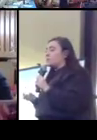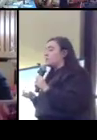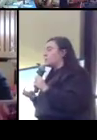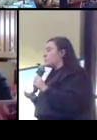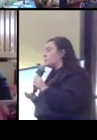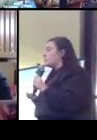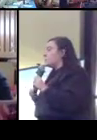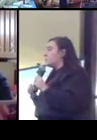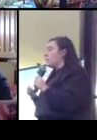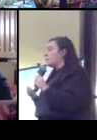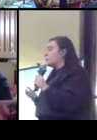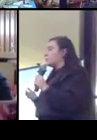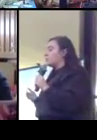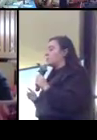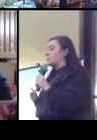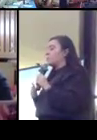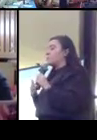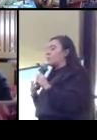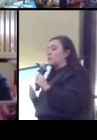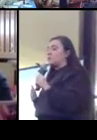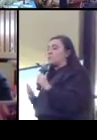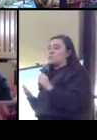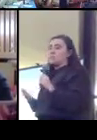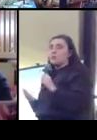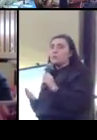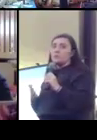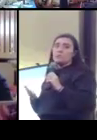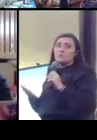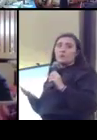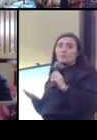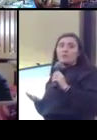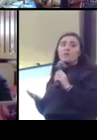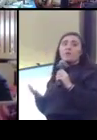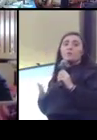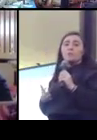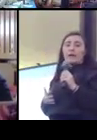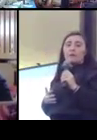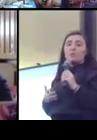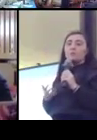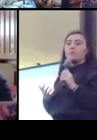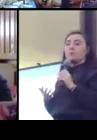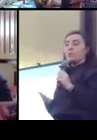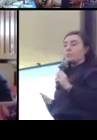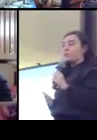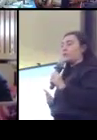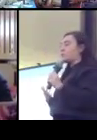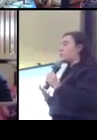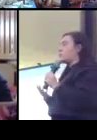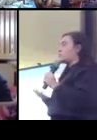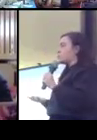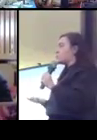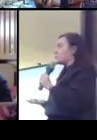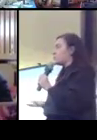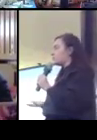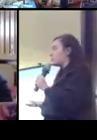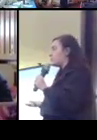residents, developers, and that each be aligned in terms of what project fits where, what's the right fit, where should it happen, the appropriate location,